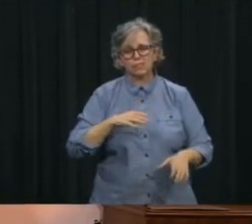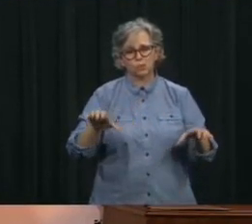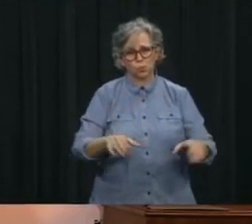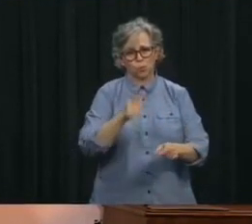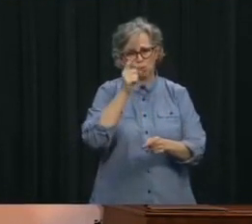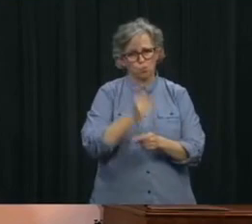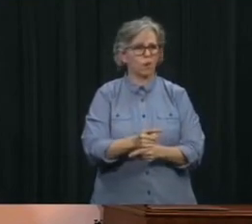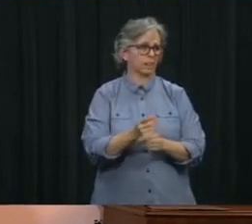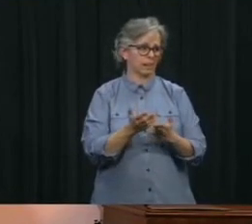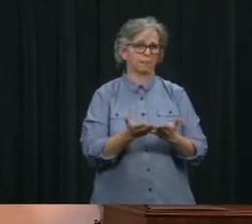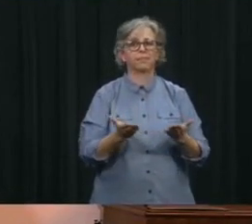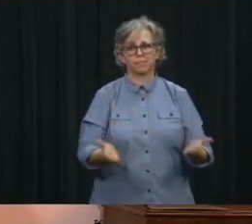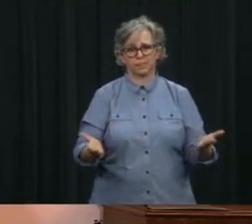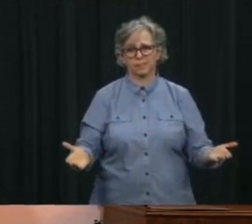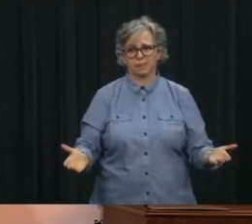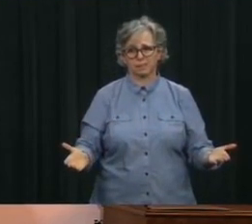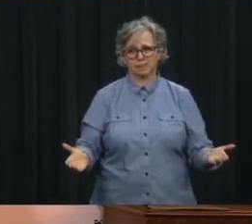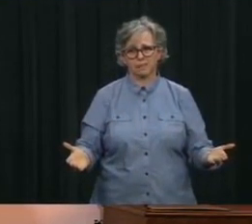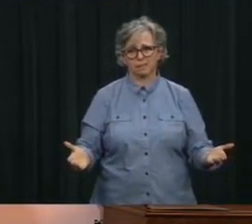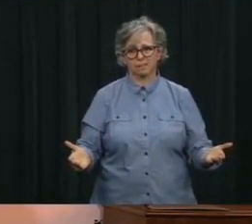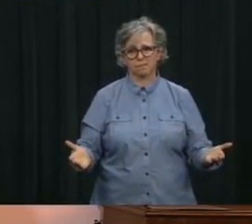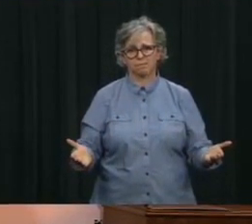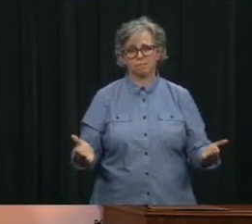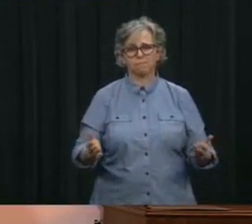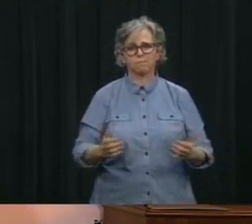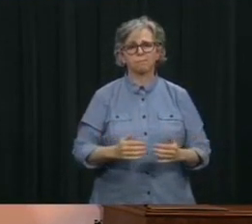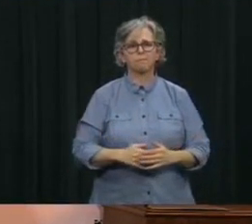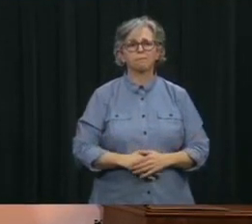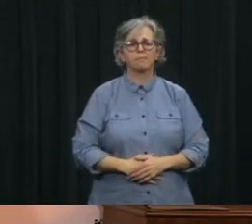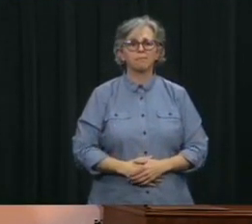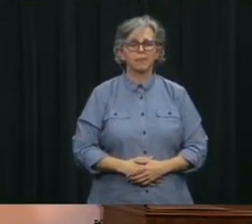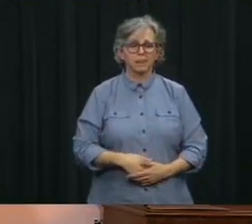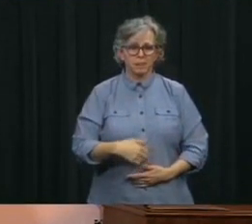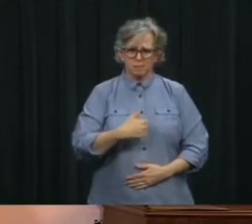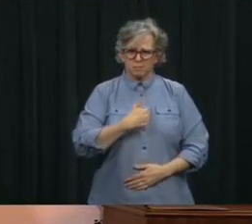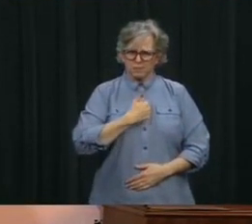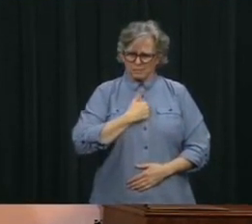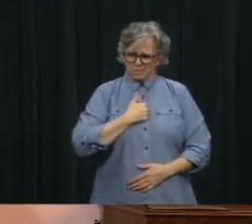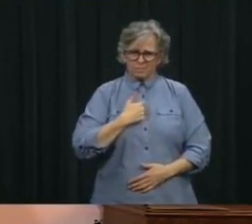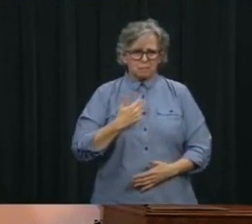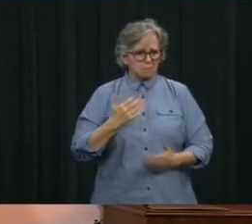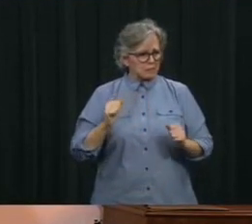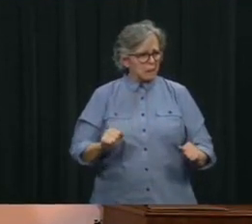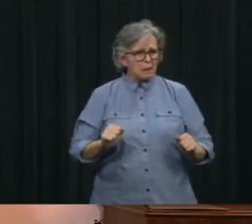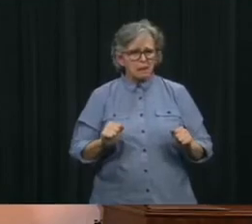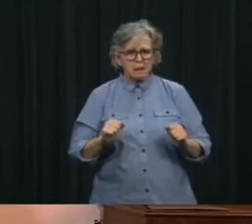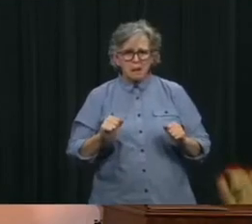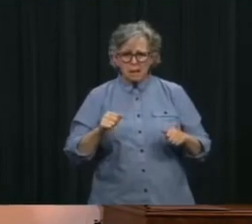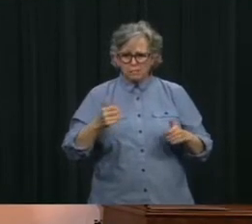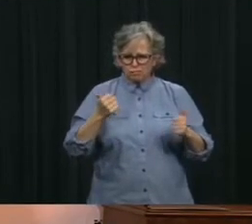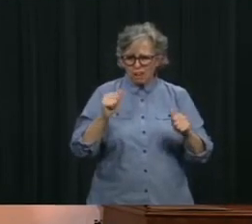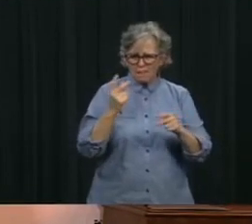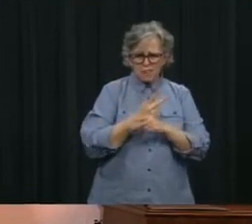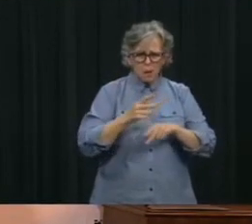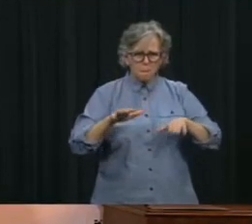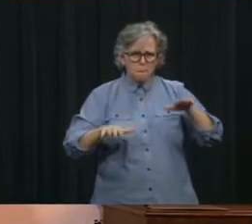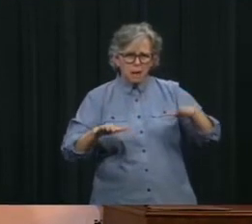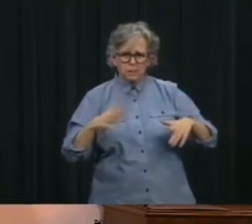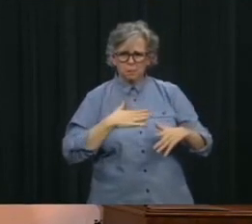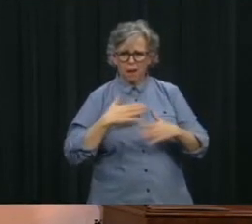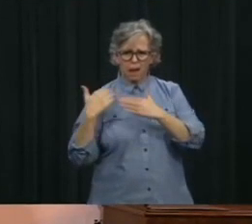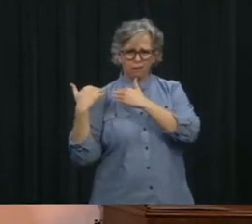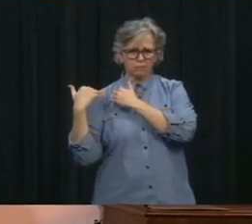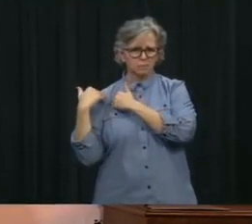As I continue to balance my responsibility to the people of the state of Ohio,